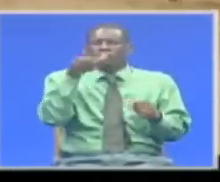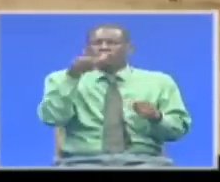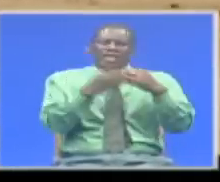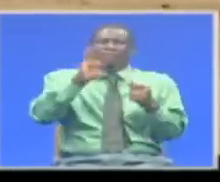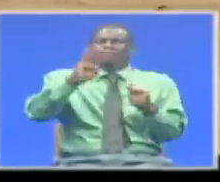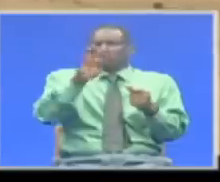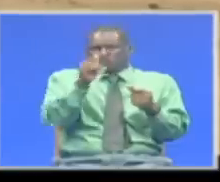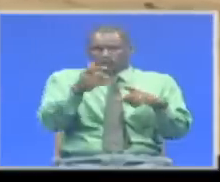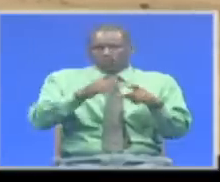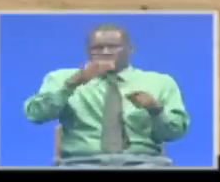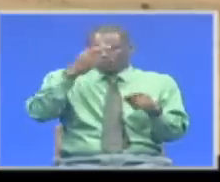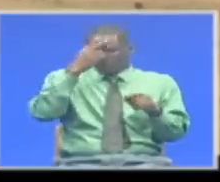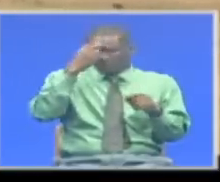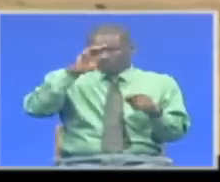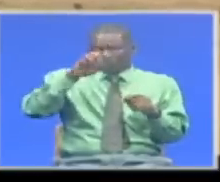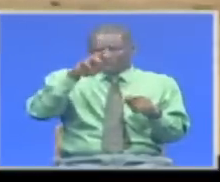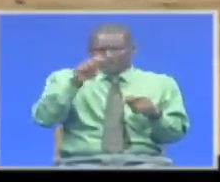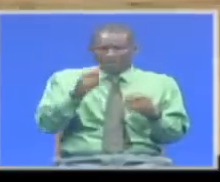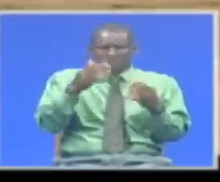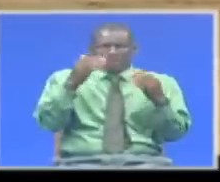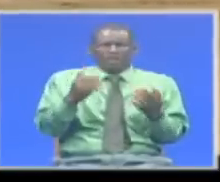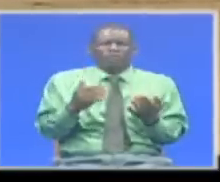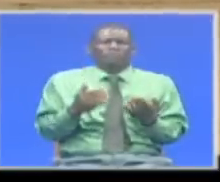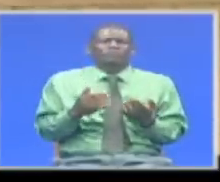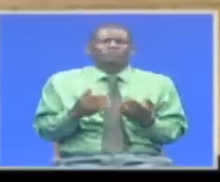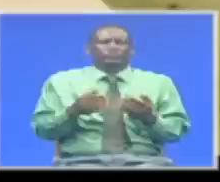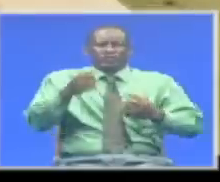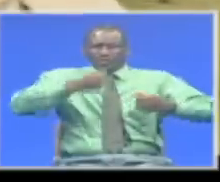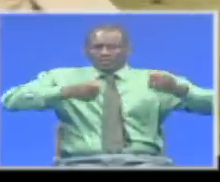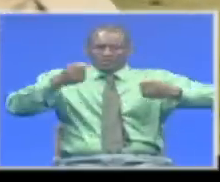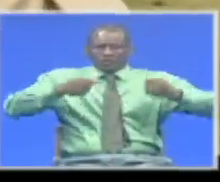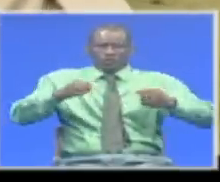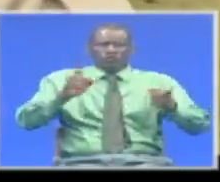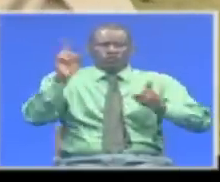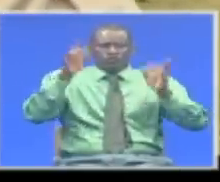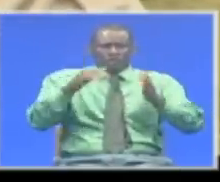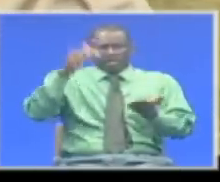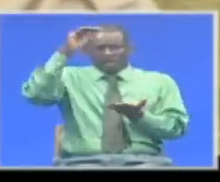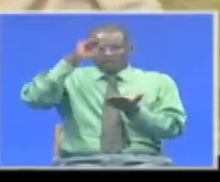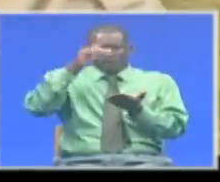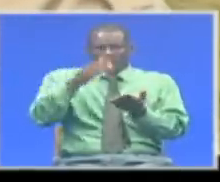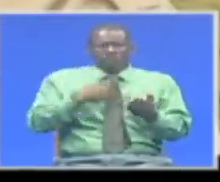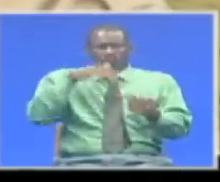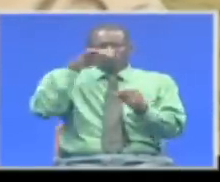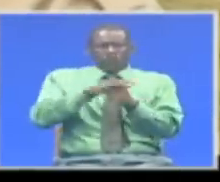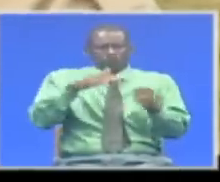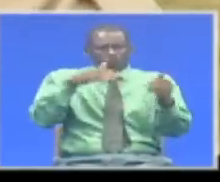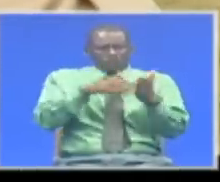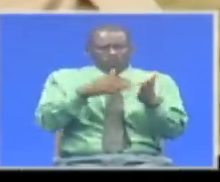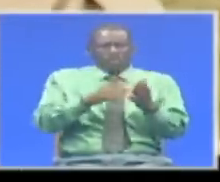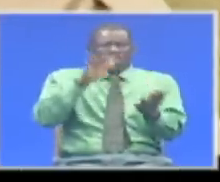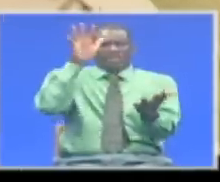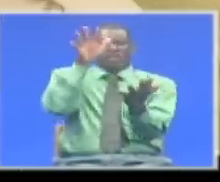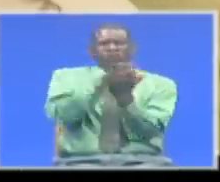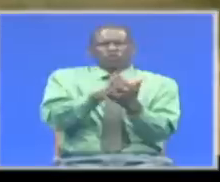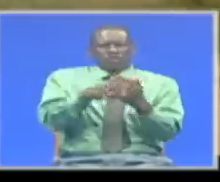of tourist vehicles haven't quite been getting the spectacle that they came for. I think there's a lot of interference. So the crocodiles will also